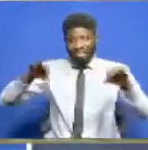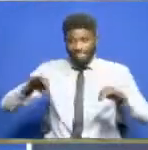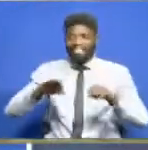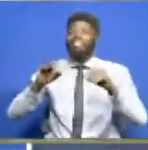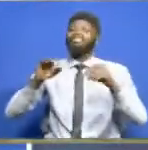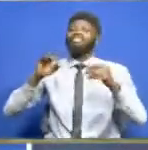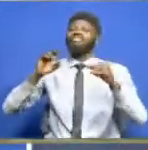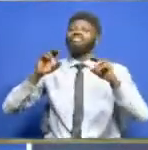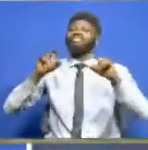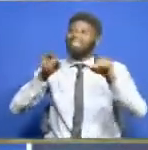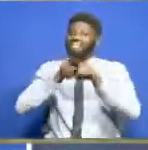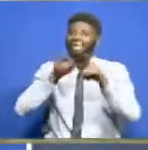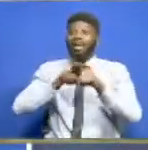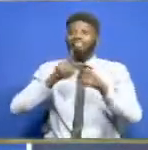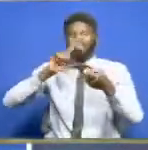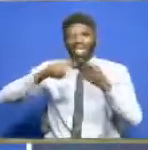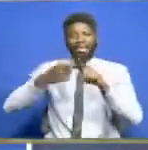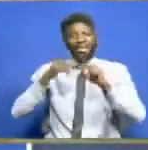their sporting activities. So